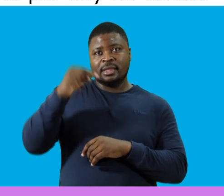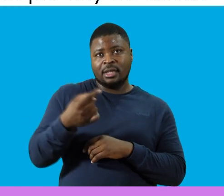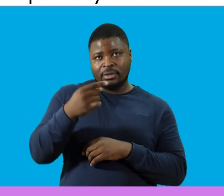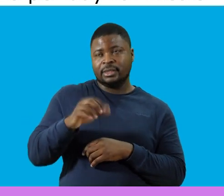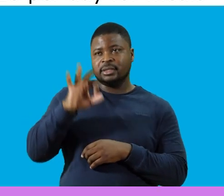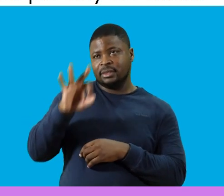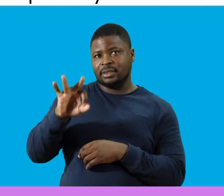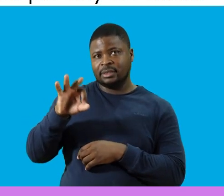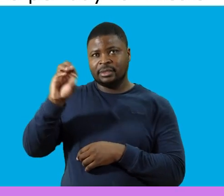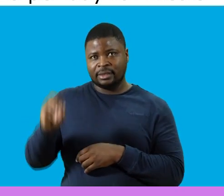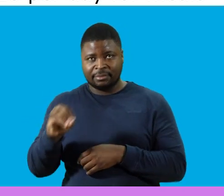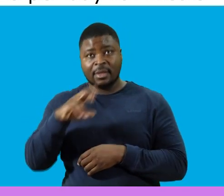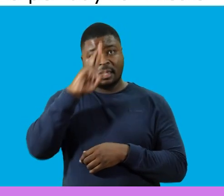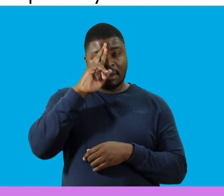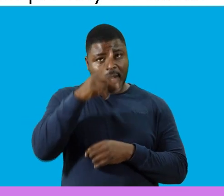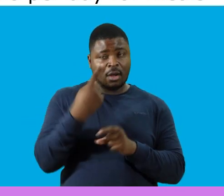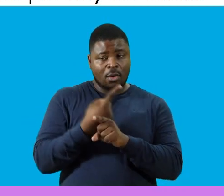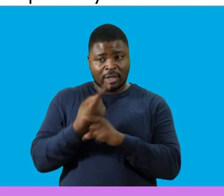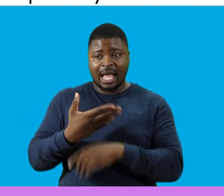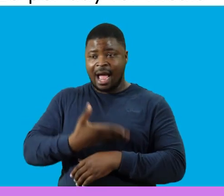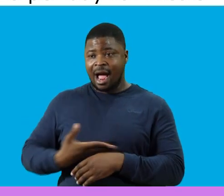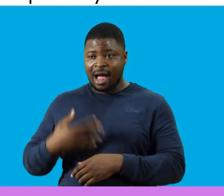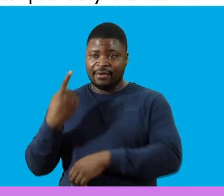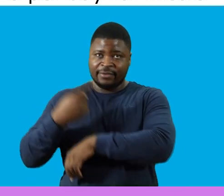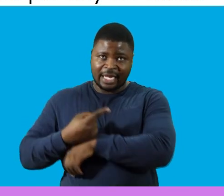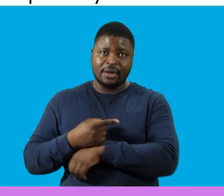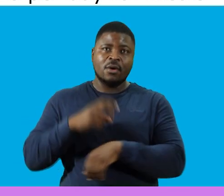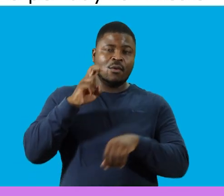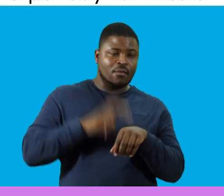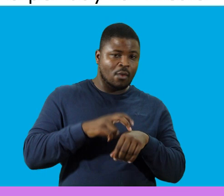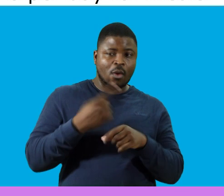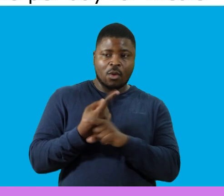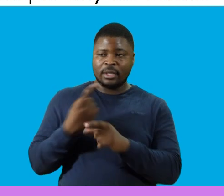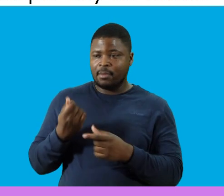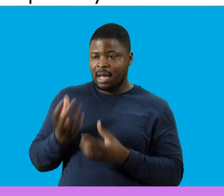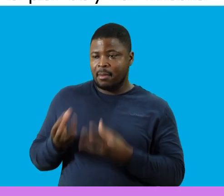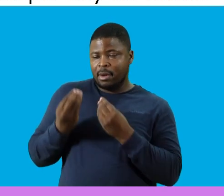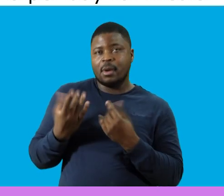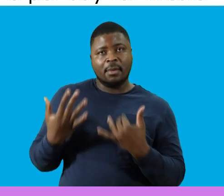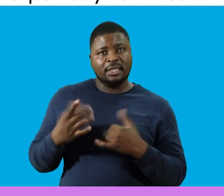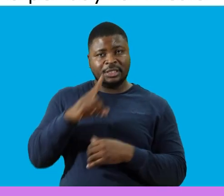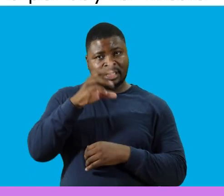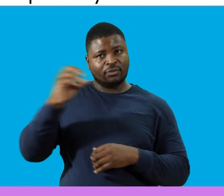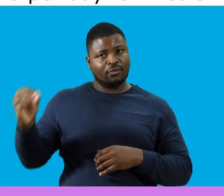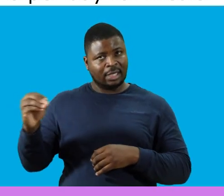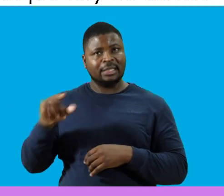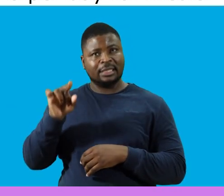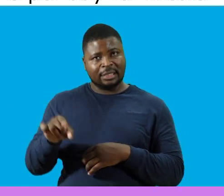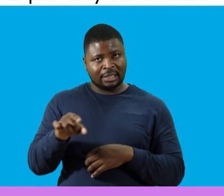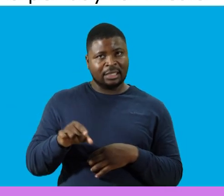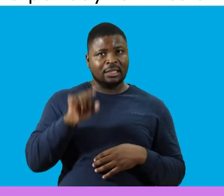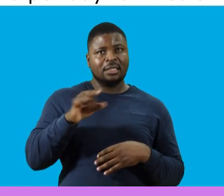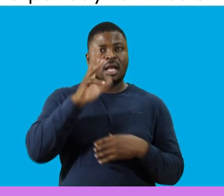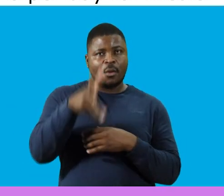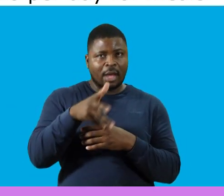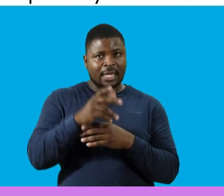1,430, and for every half day he earns 100 Rand. So that is going